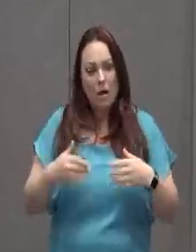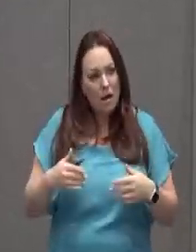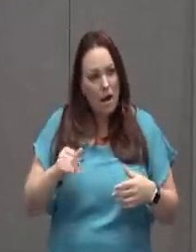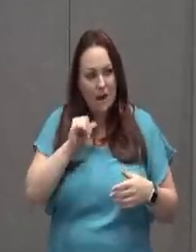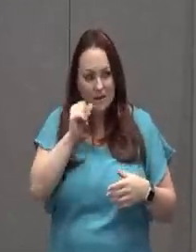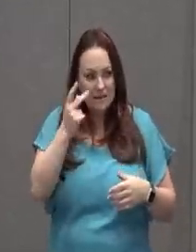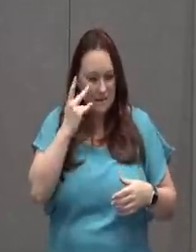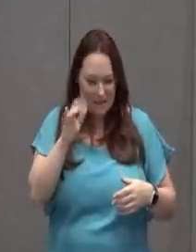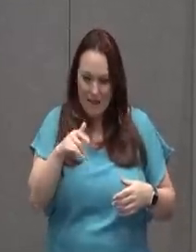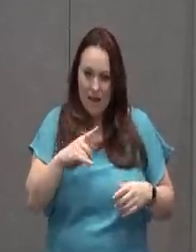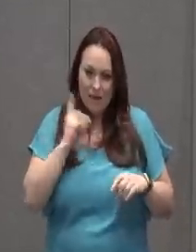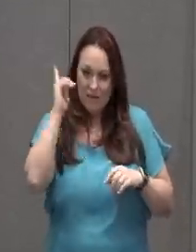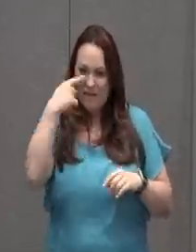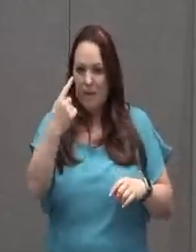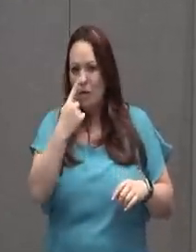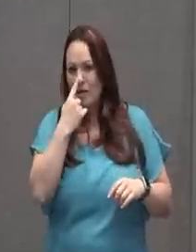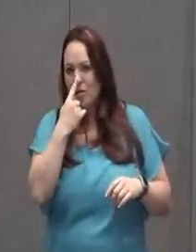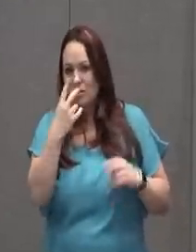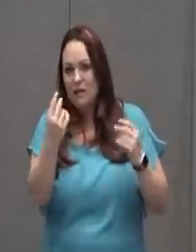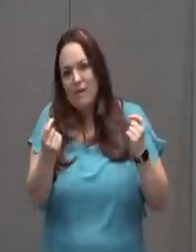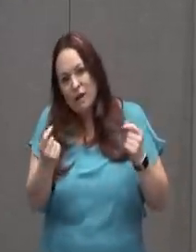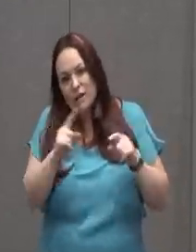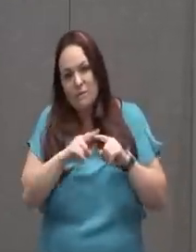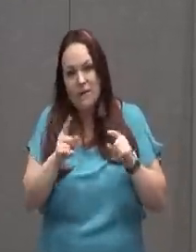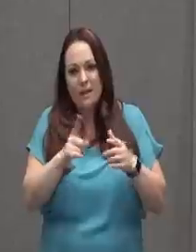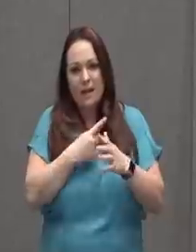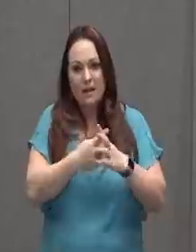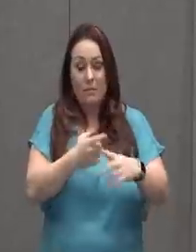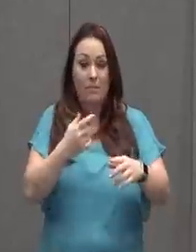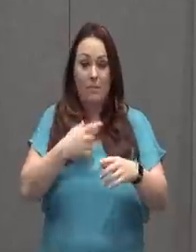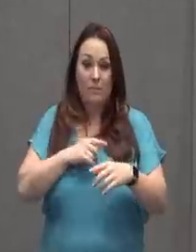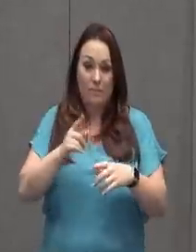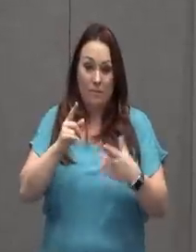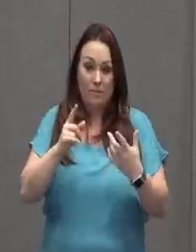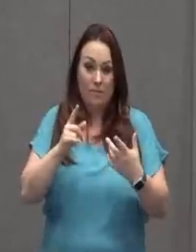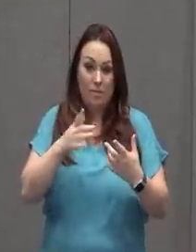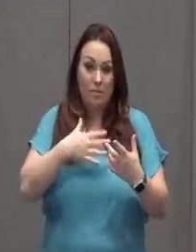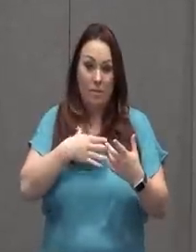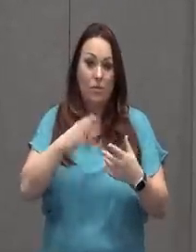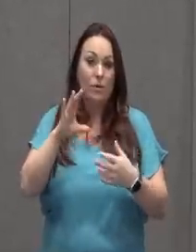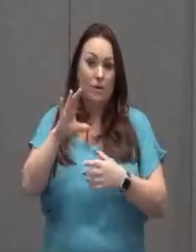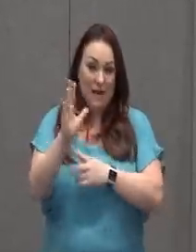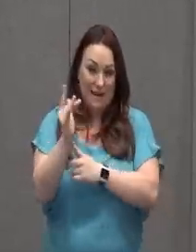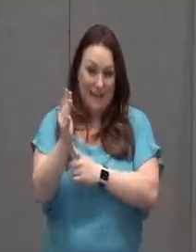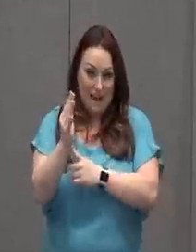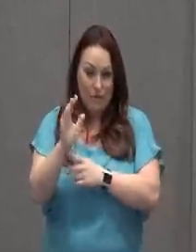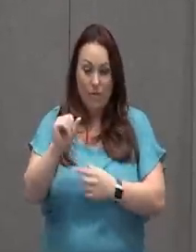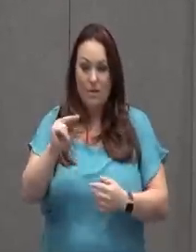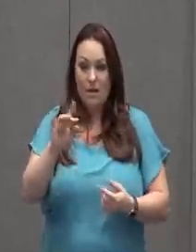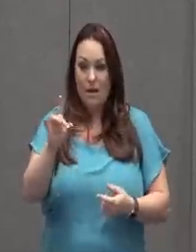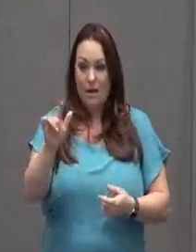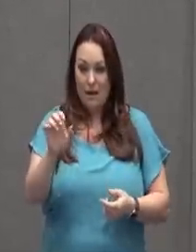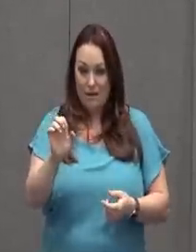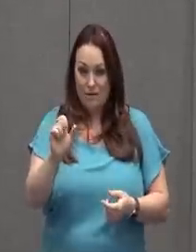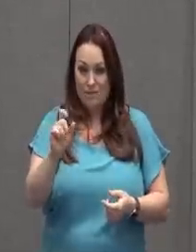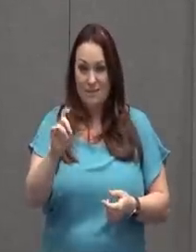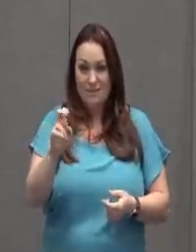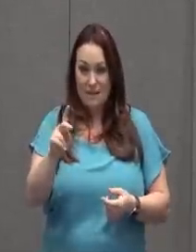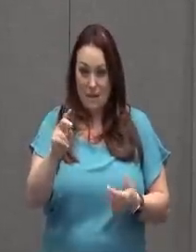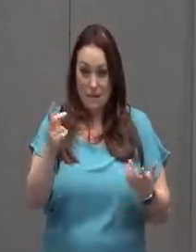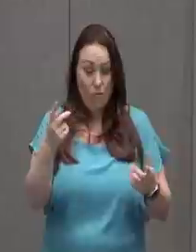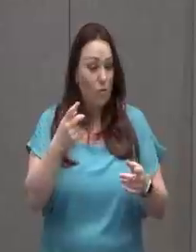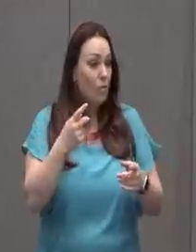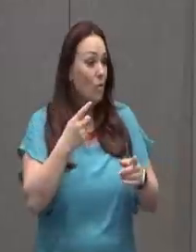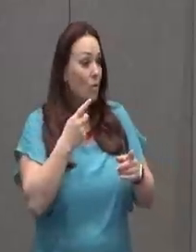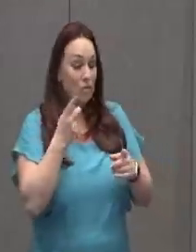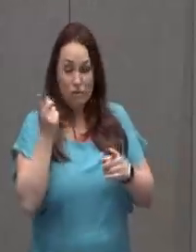Right. I mean, I saw they look like noses at first, but then all of a sudden my eyes went to the candlestick holder. Right. So, Miss